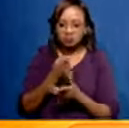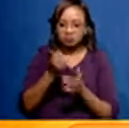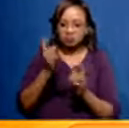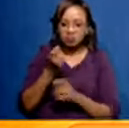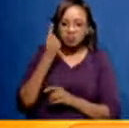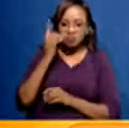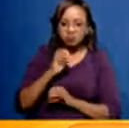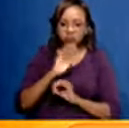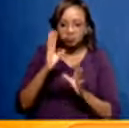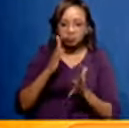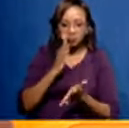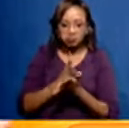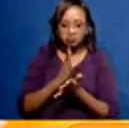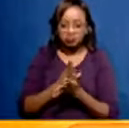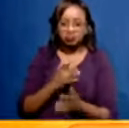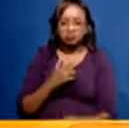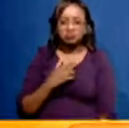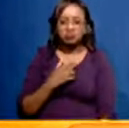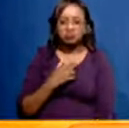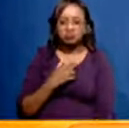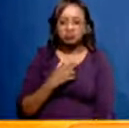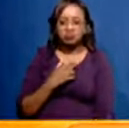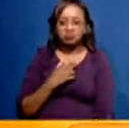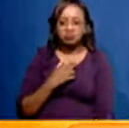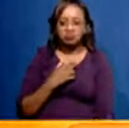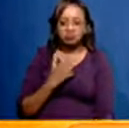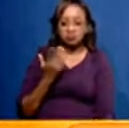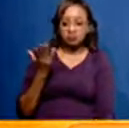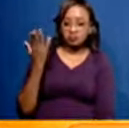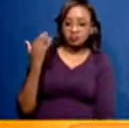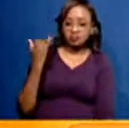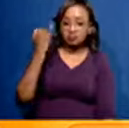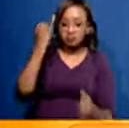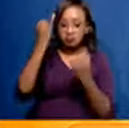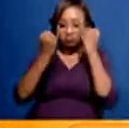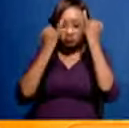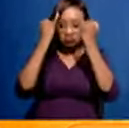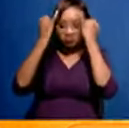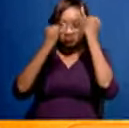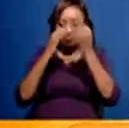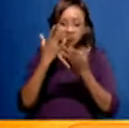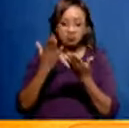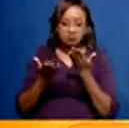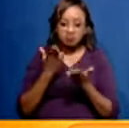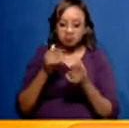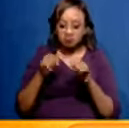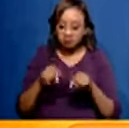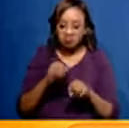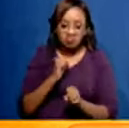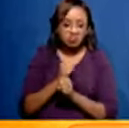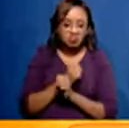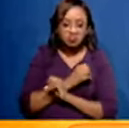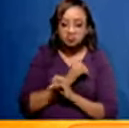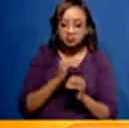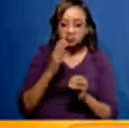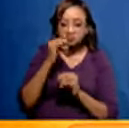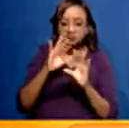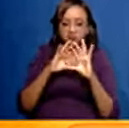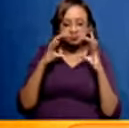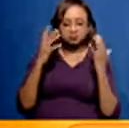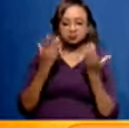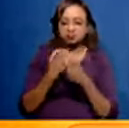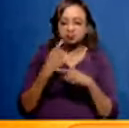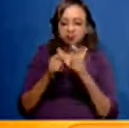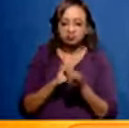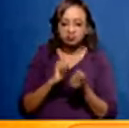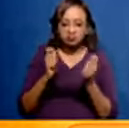that, let's say, what may have worked a few years ago may not work in a changing world in the next few years. So basically, they also